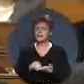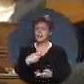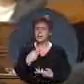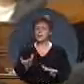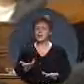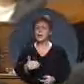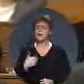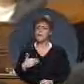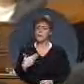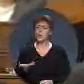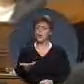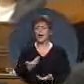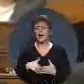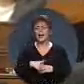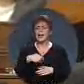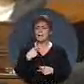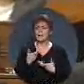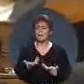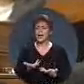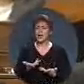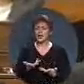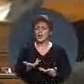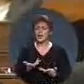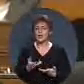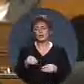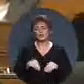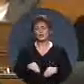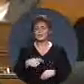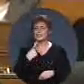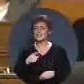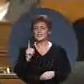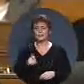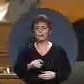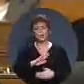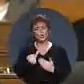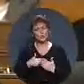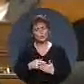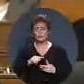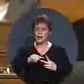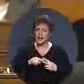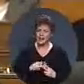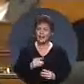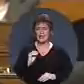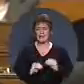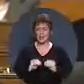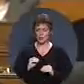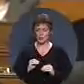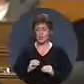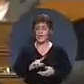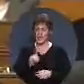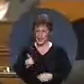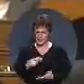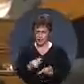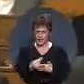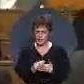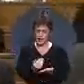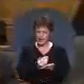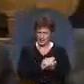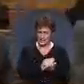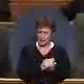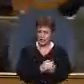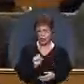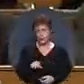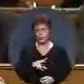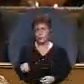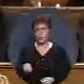Parliamentary Secretary then, why did the minister's spokesperson say everything has to be reevaluated? Are the funds reserved